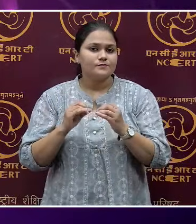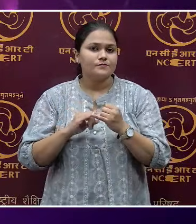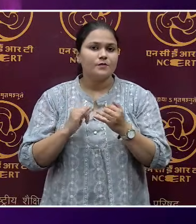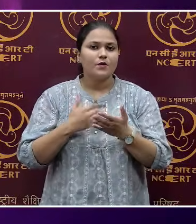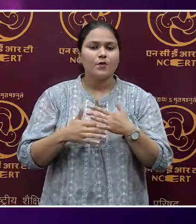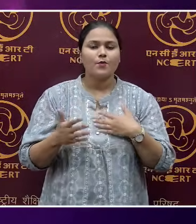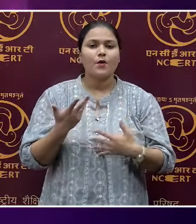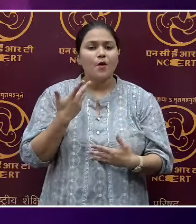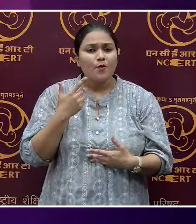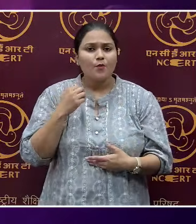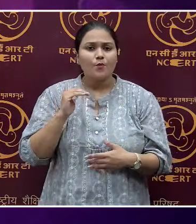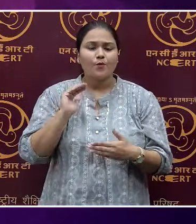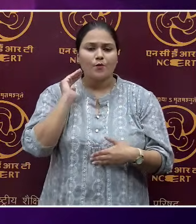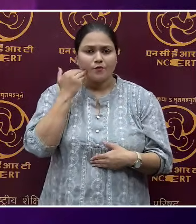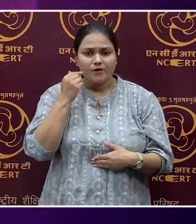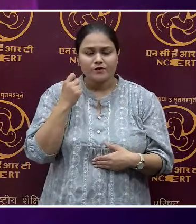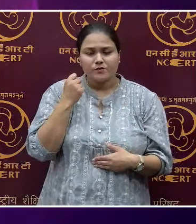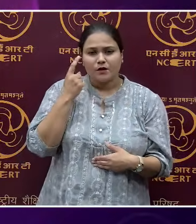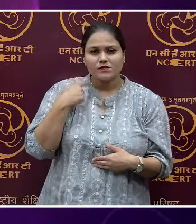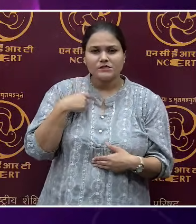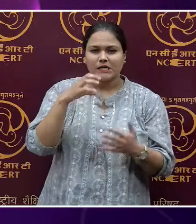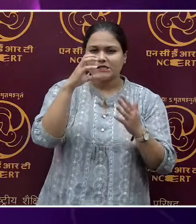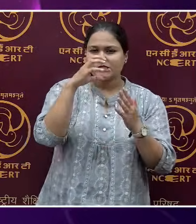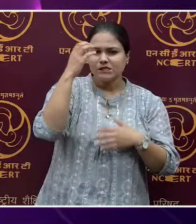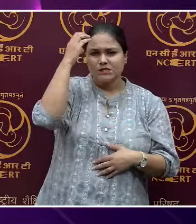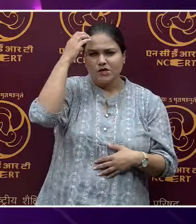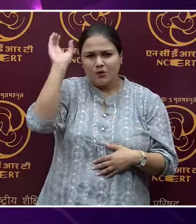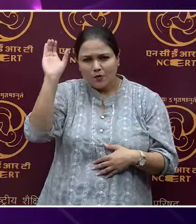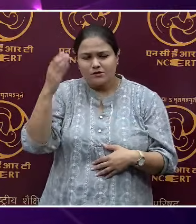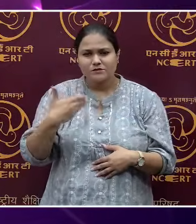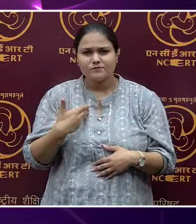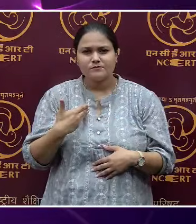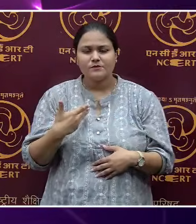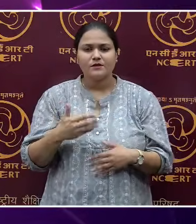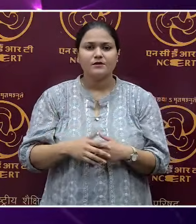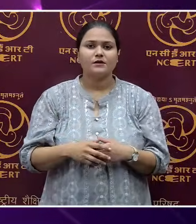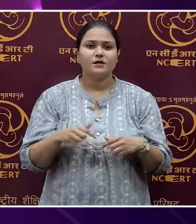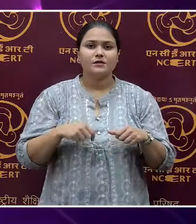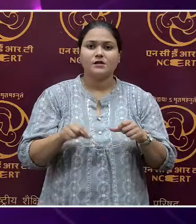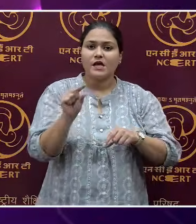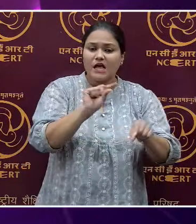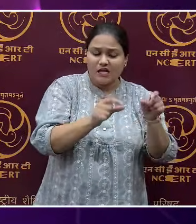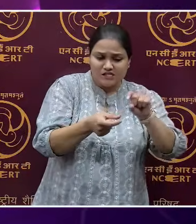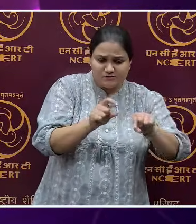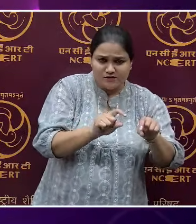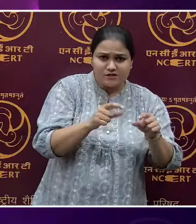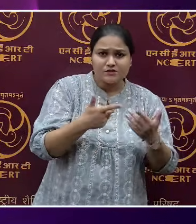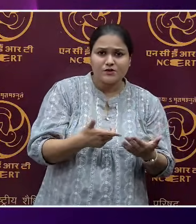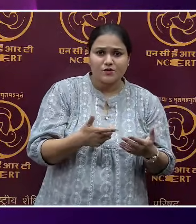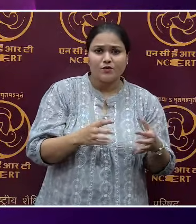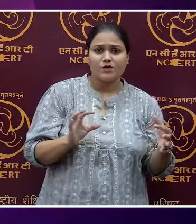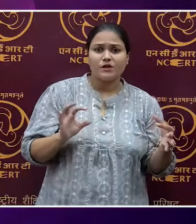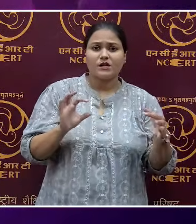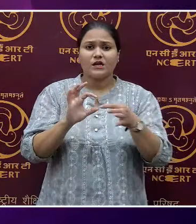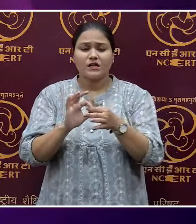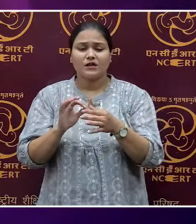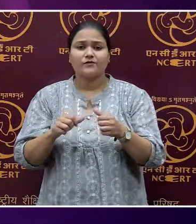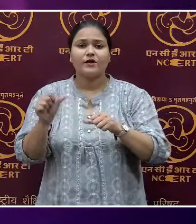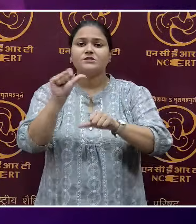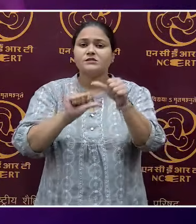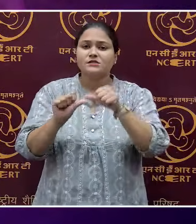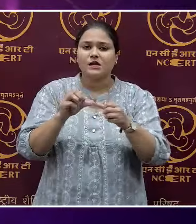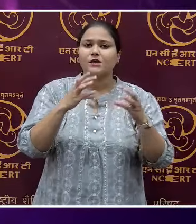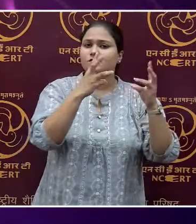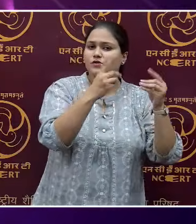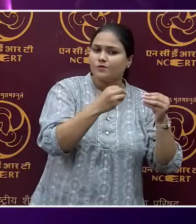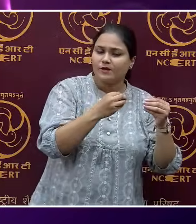understanding different concepts, virtual lab, it's not restricted only to the experimentation or simulations related to science and mathematics, but you can learn